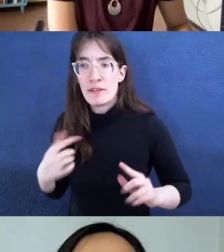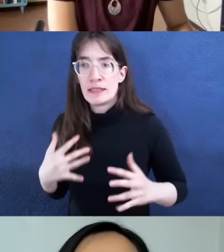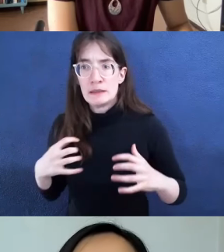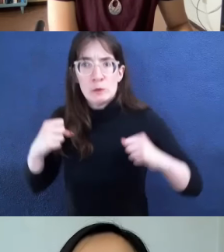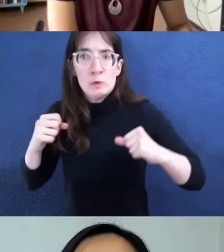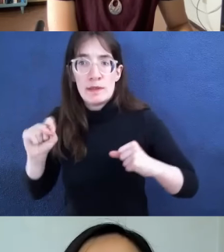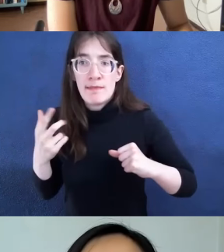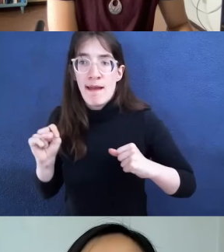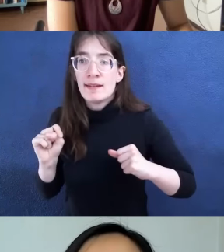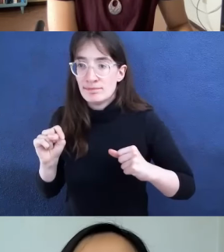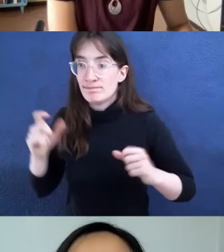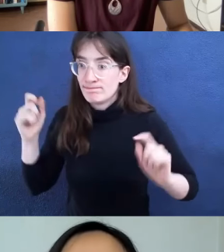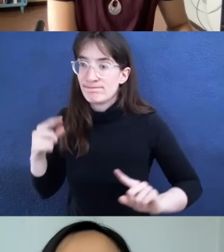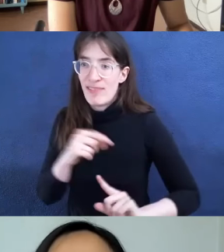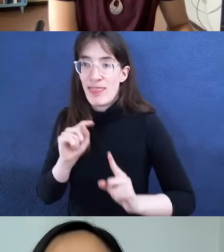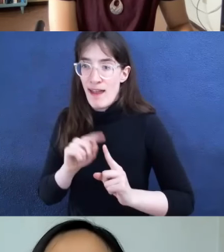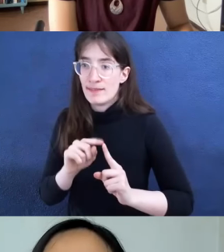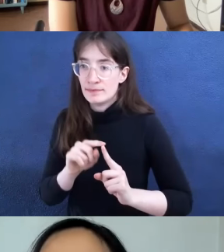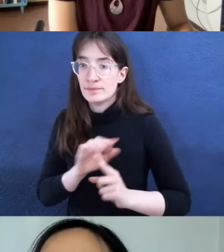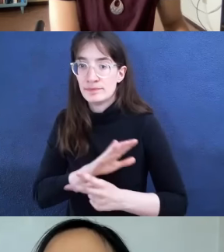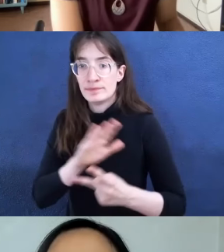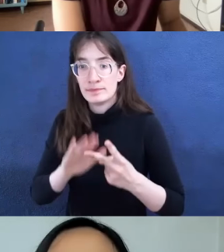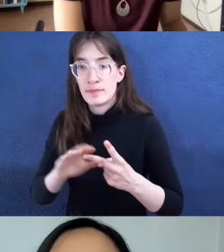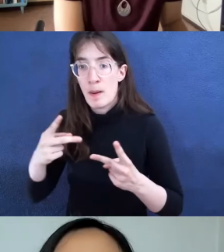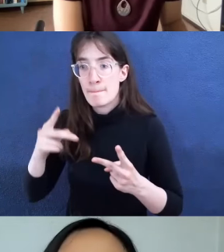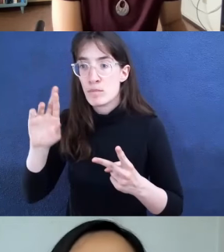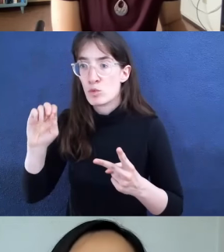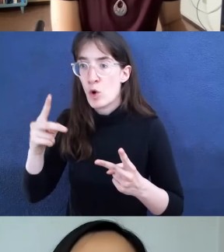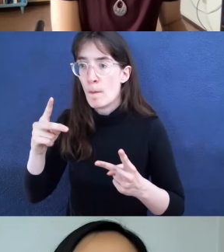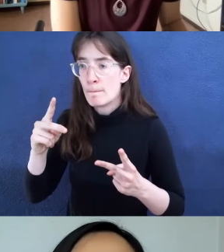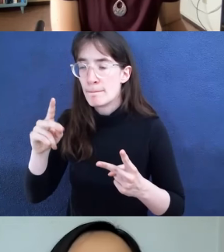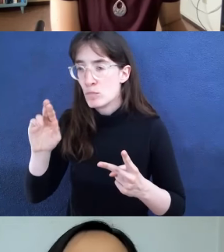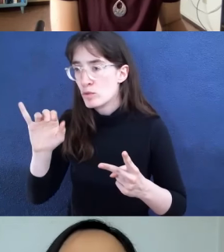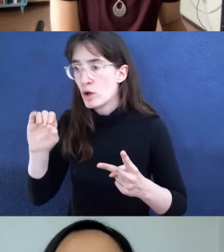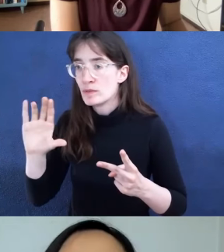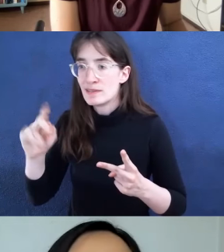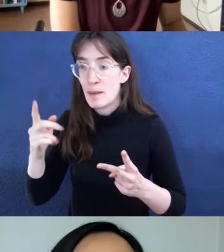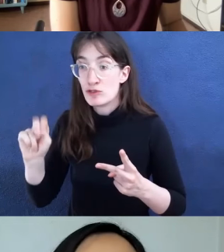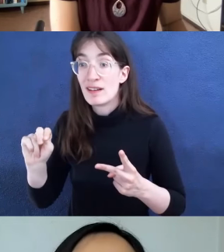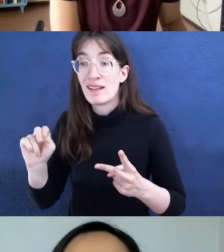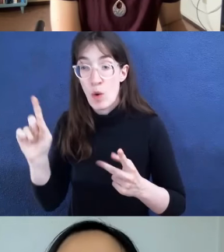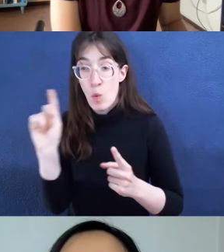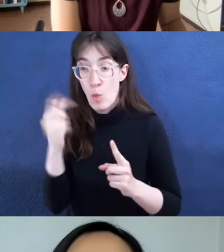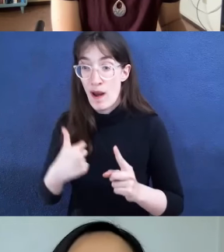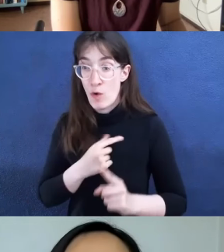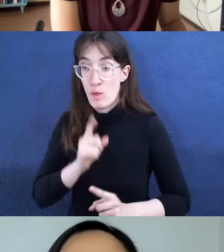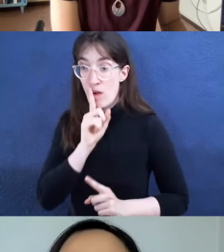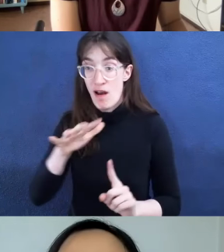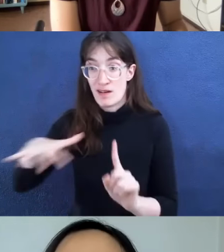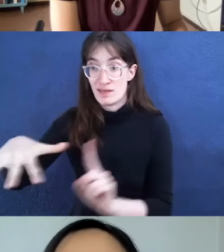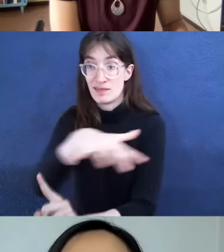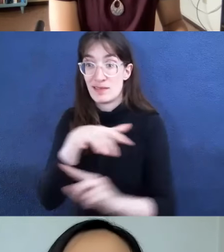And proprioception, that's basically like where we are in space, our velocity, our sensation,